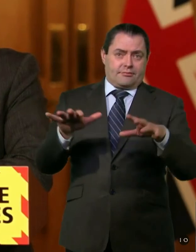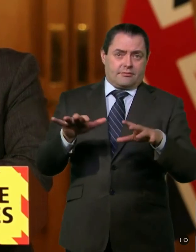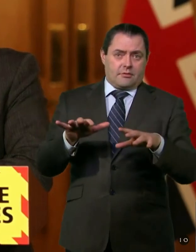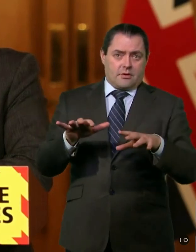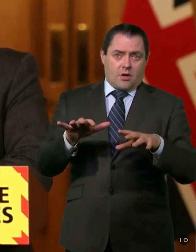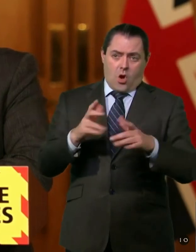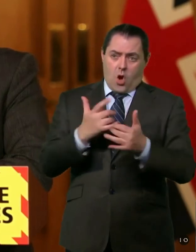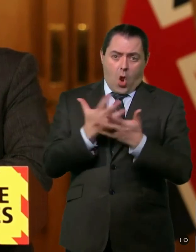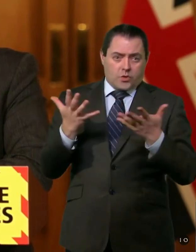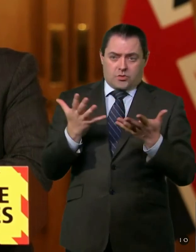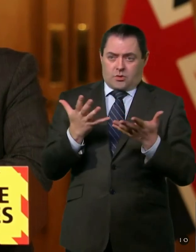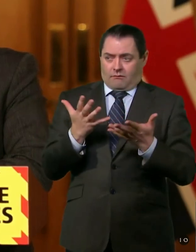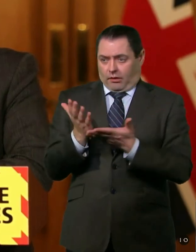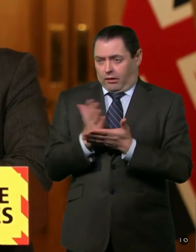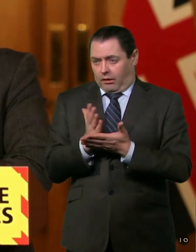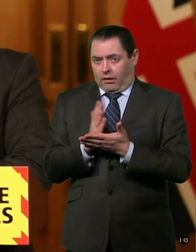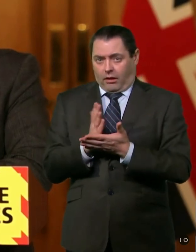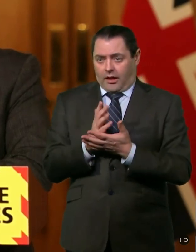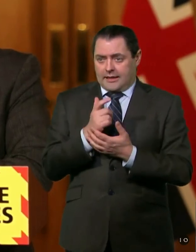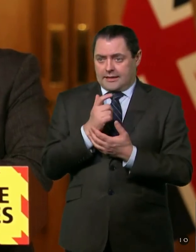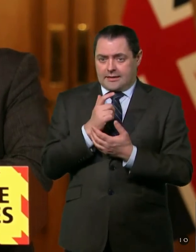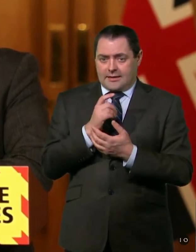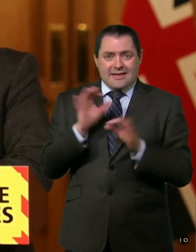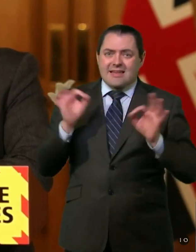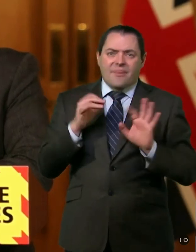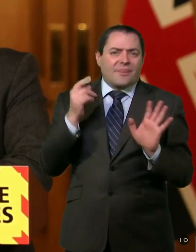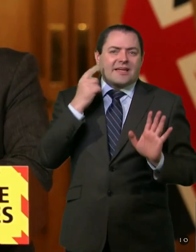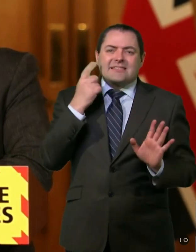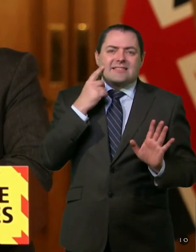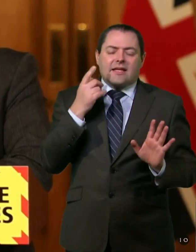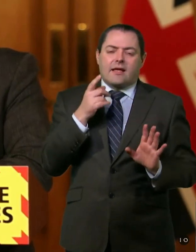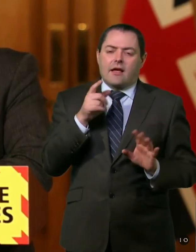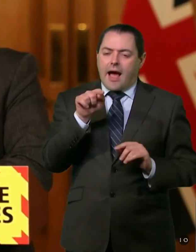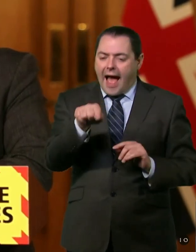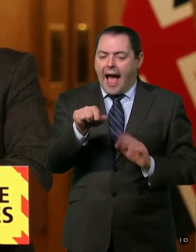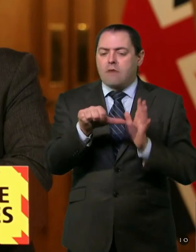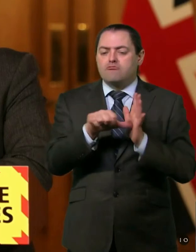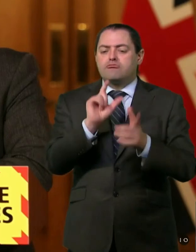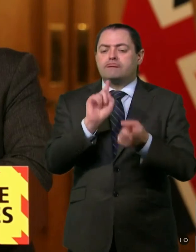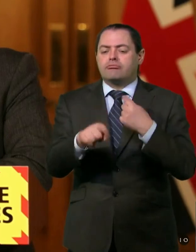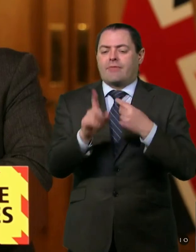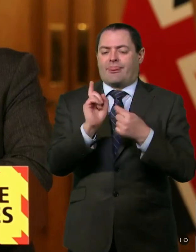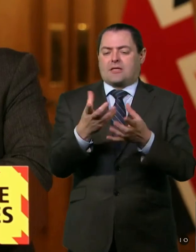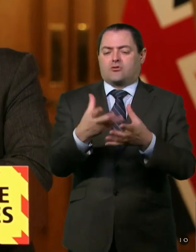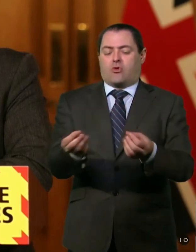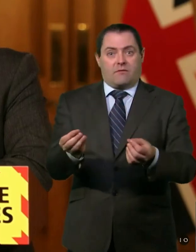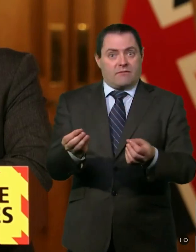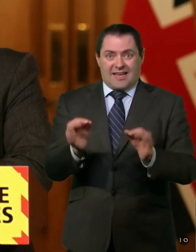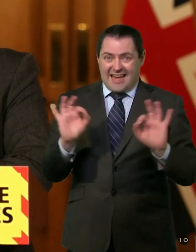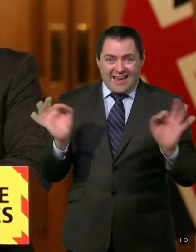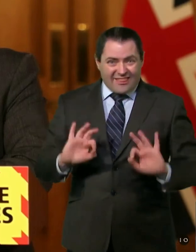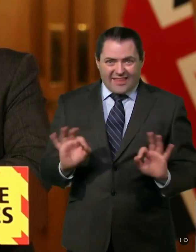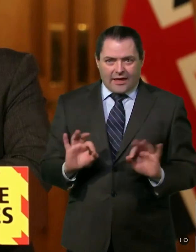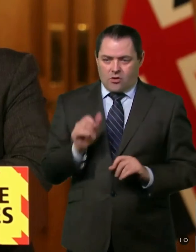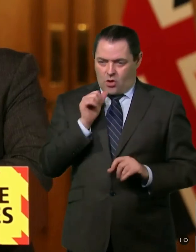and there are very often there are no good answers at all. The government has done its best, as I say, to protect life and to